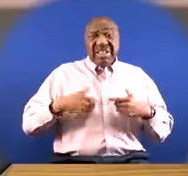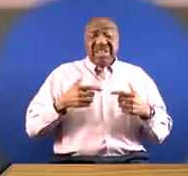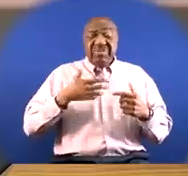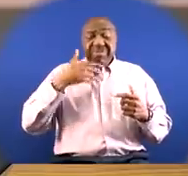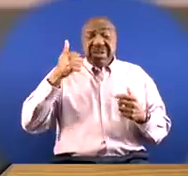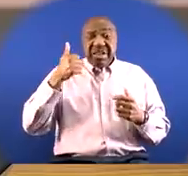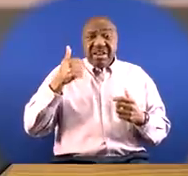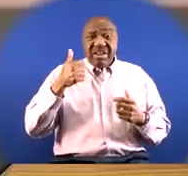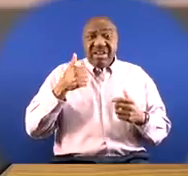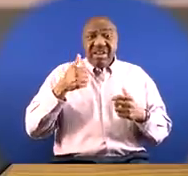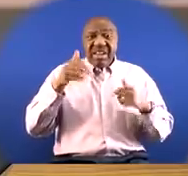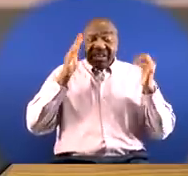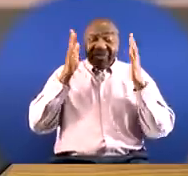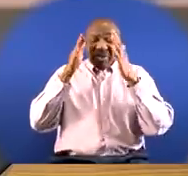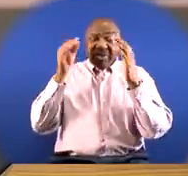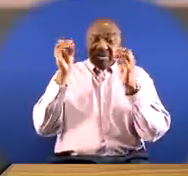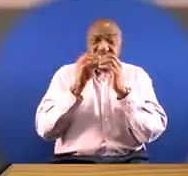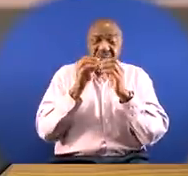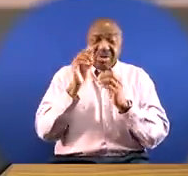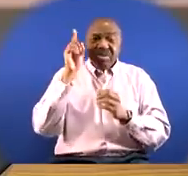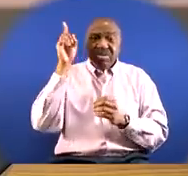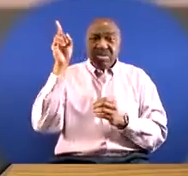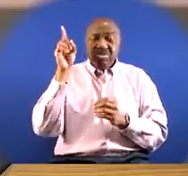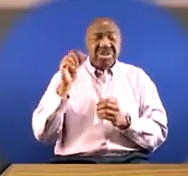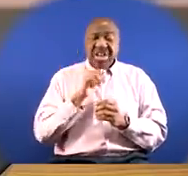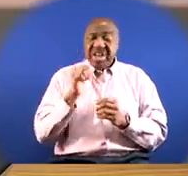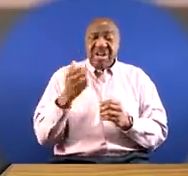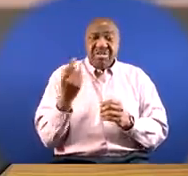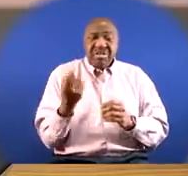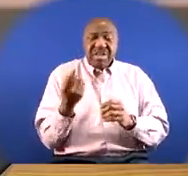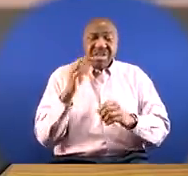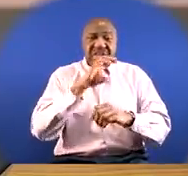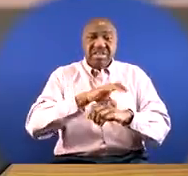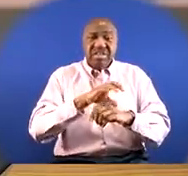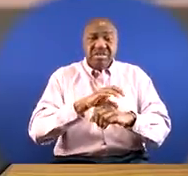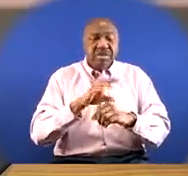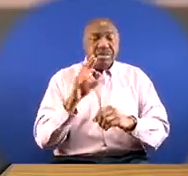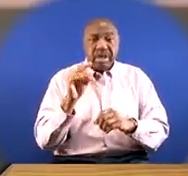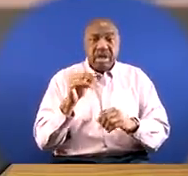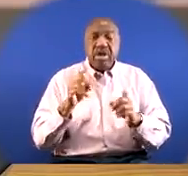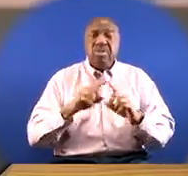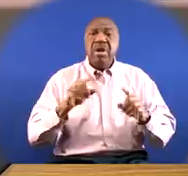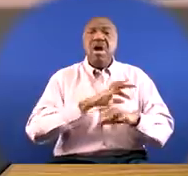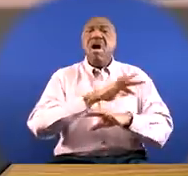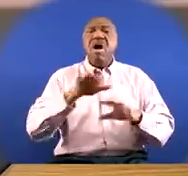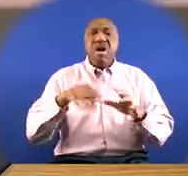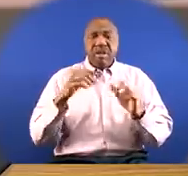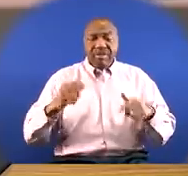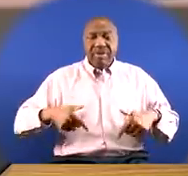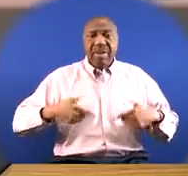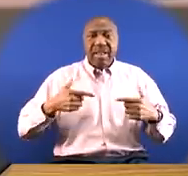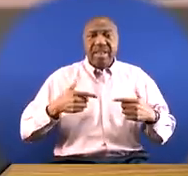are in this worship space, but every day of our lives, reverencing you,